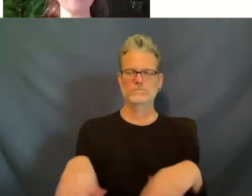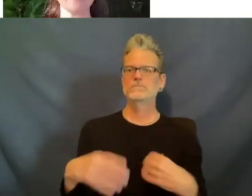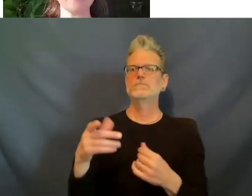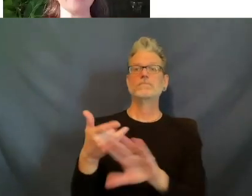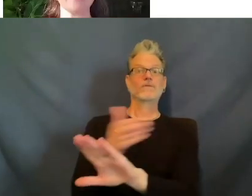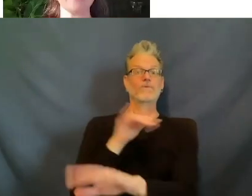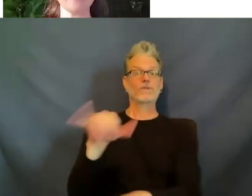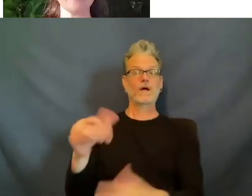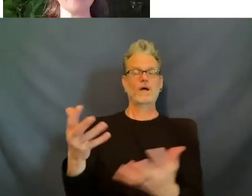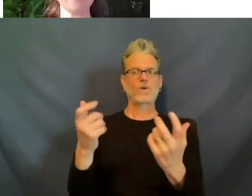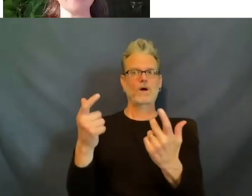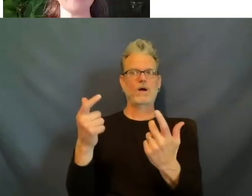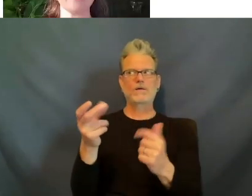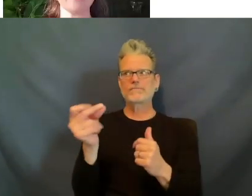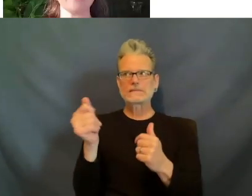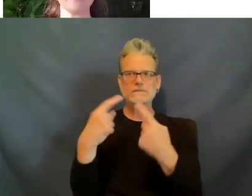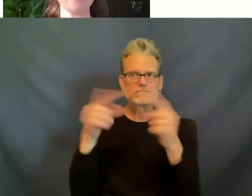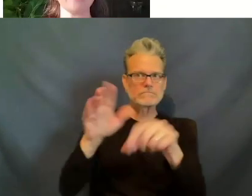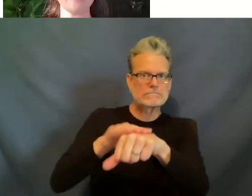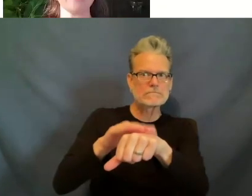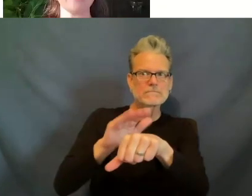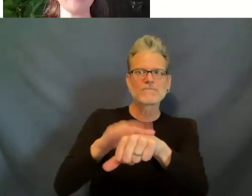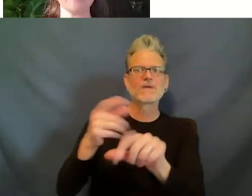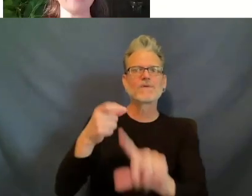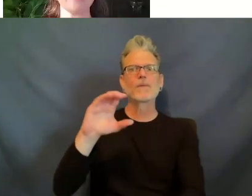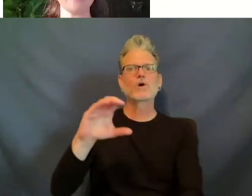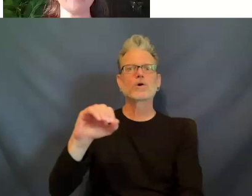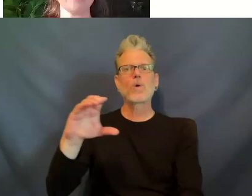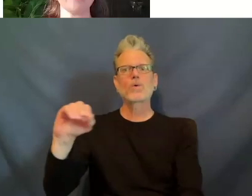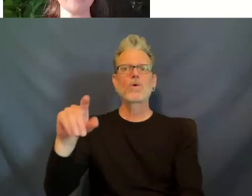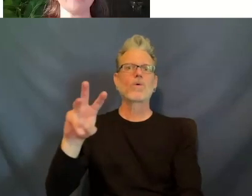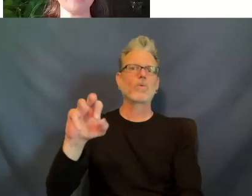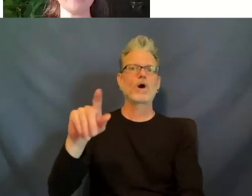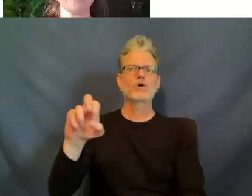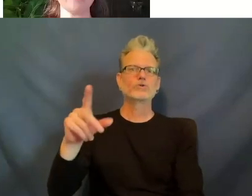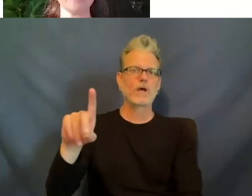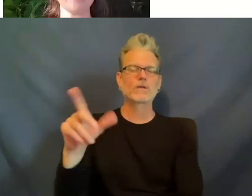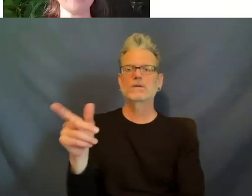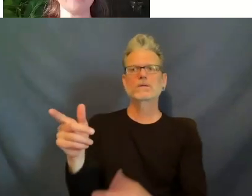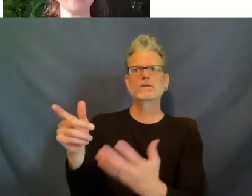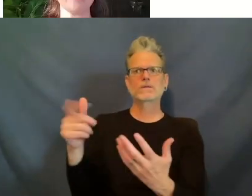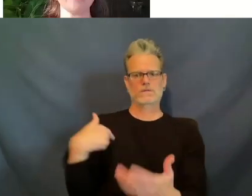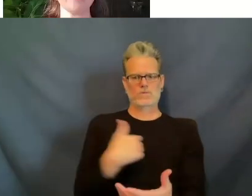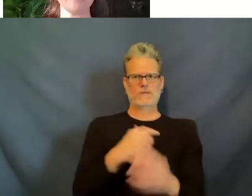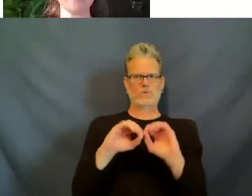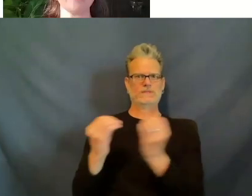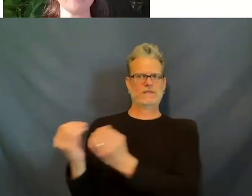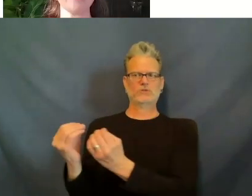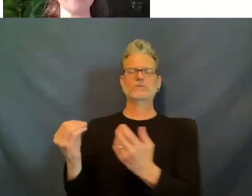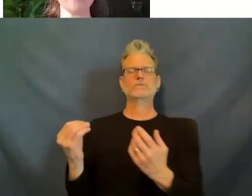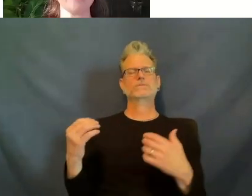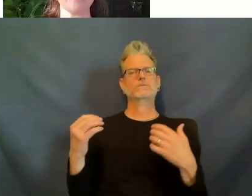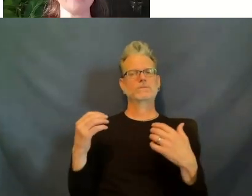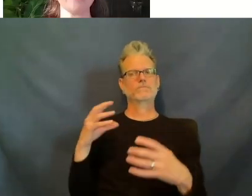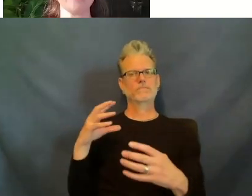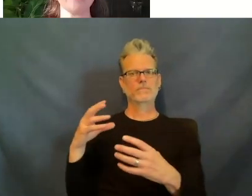make a quick disclaimer from the COCO and Watershed Center FactNet side of things. We as organizations have been very involved. We've been